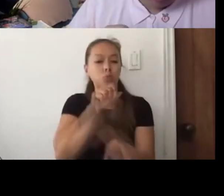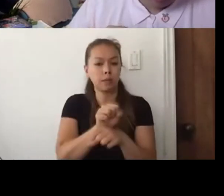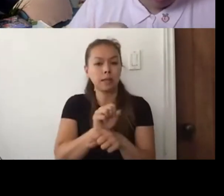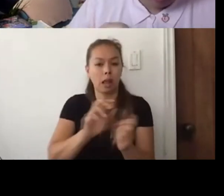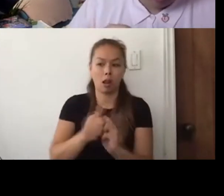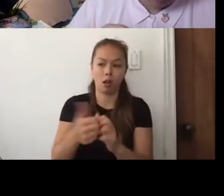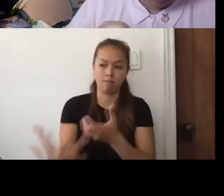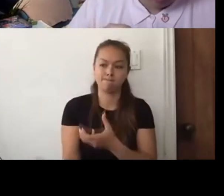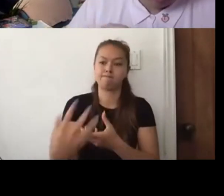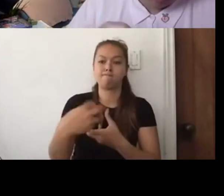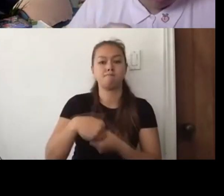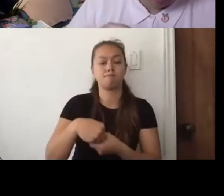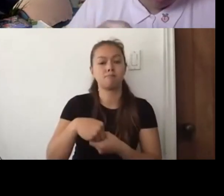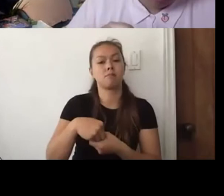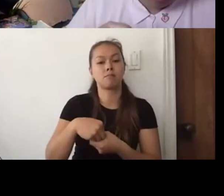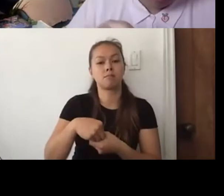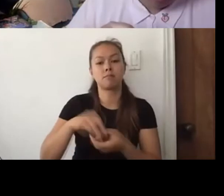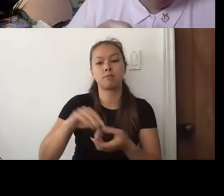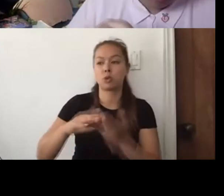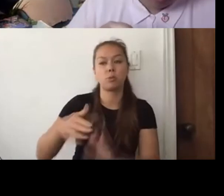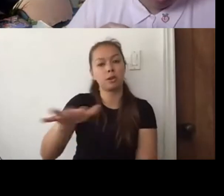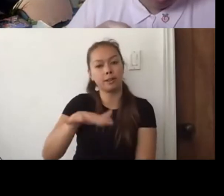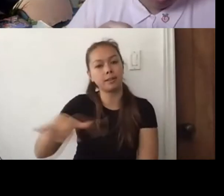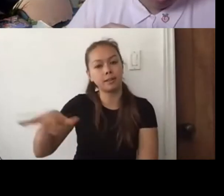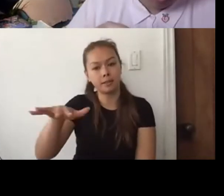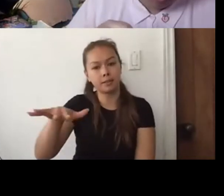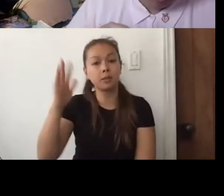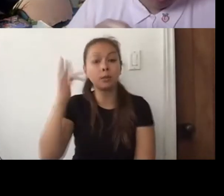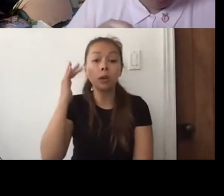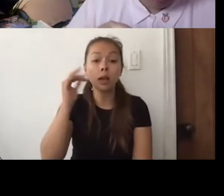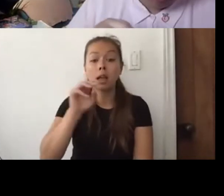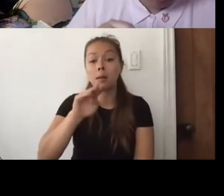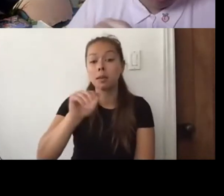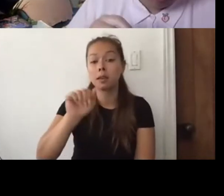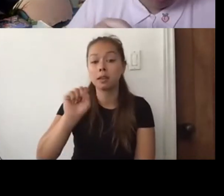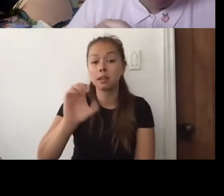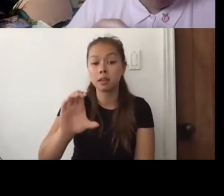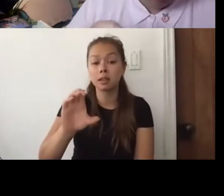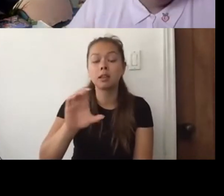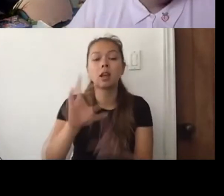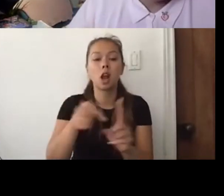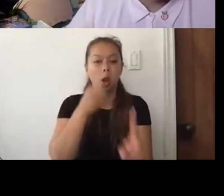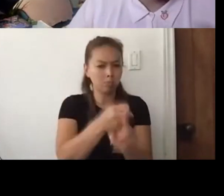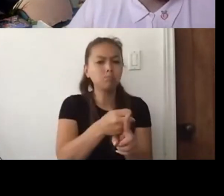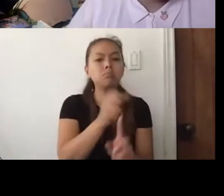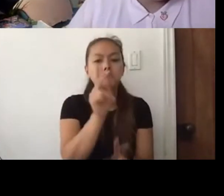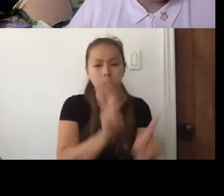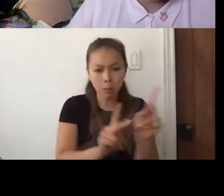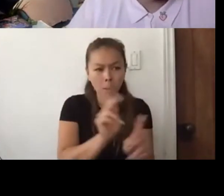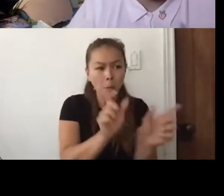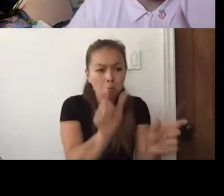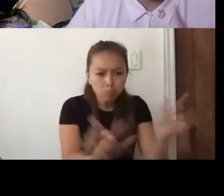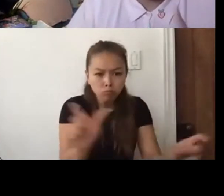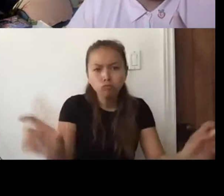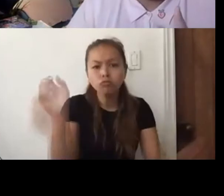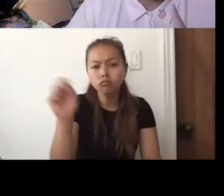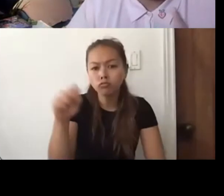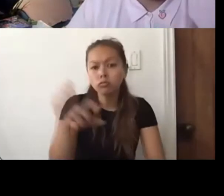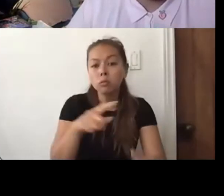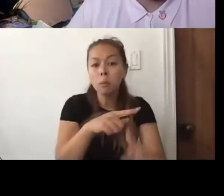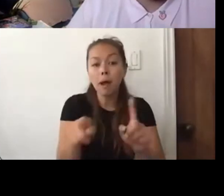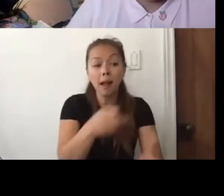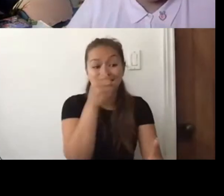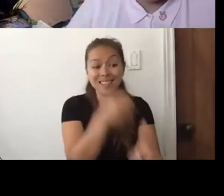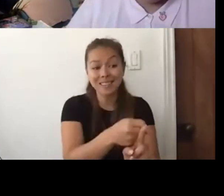masculinity affects people, but it affects people in different ways. It's going to affect a transgender